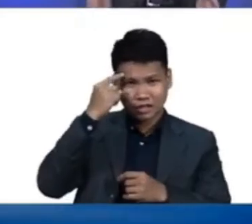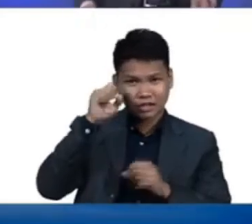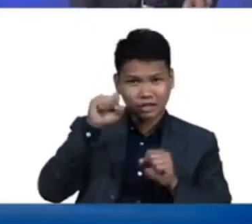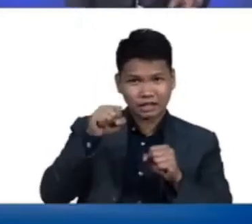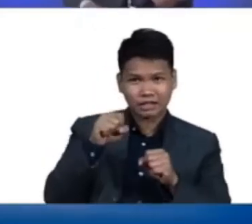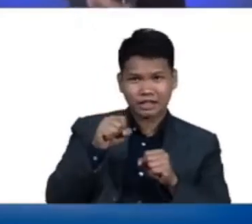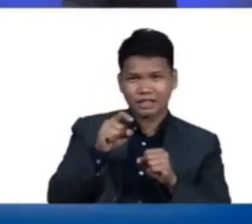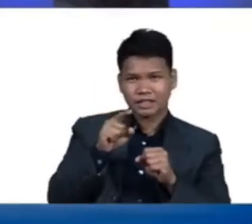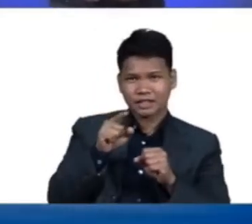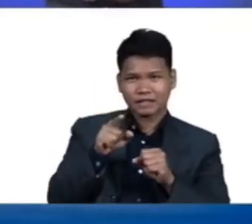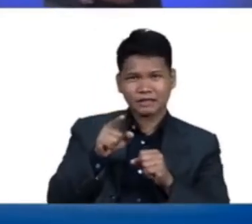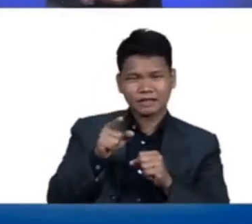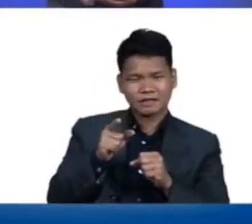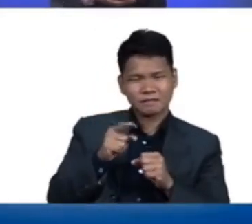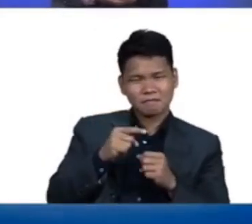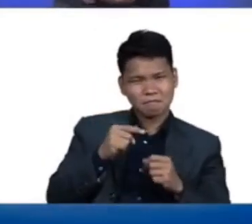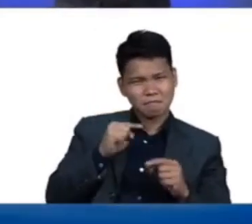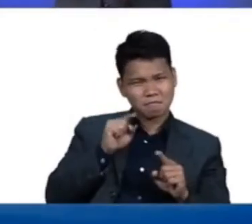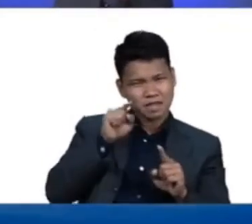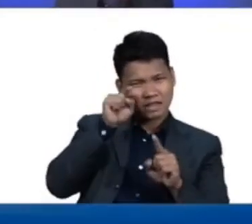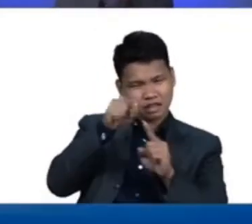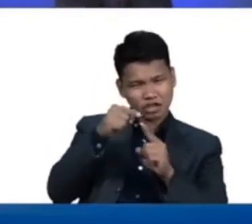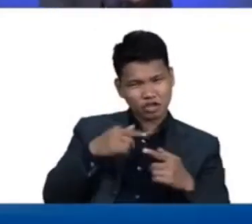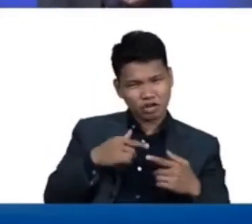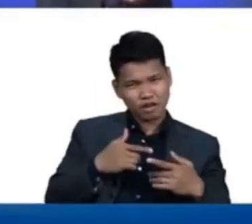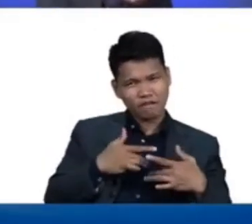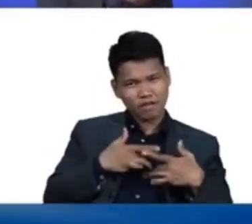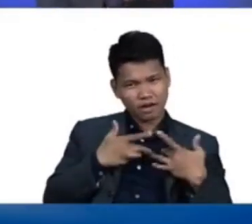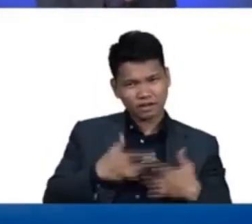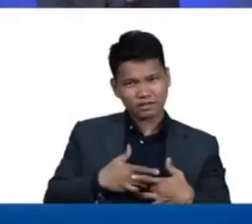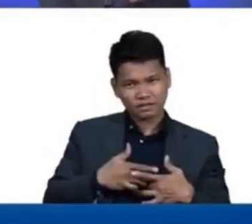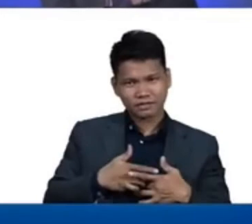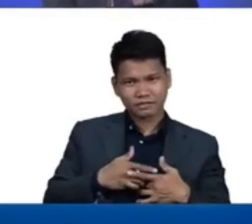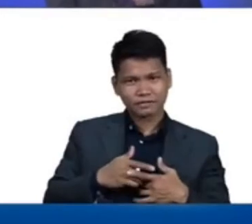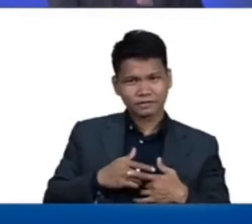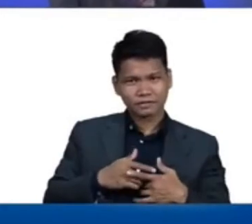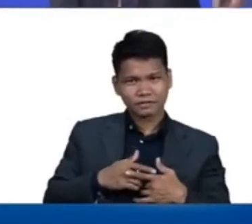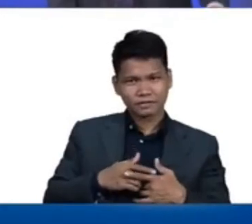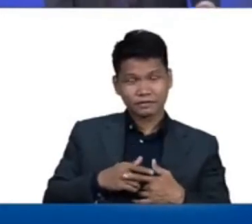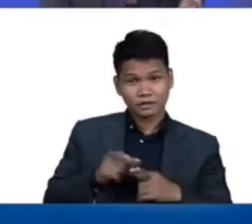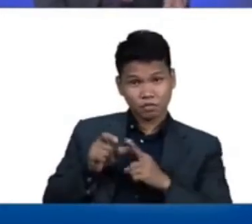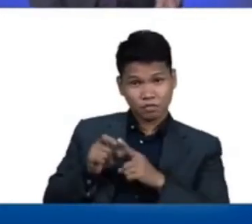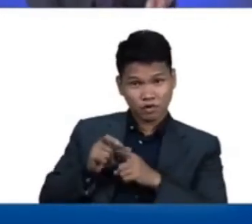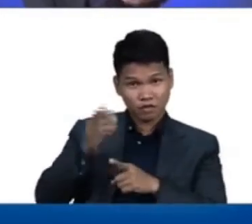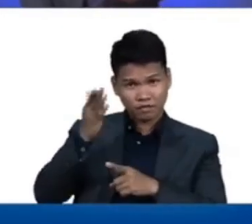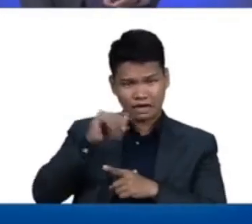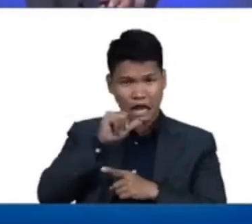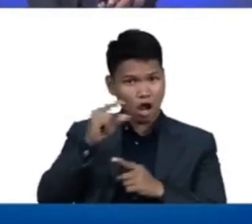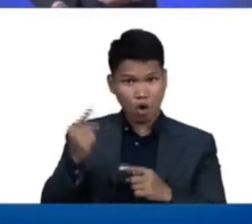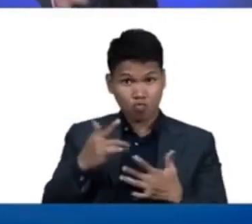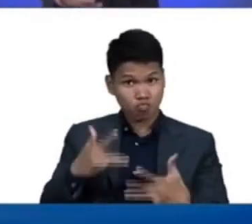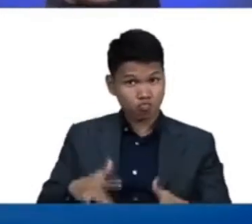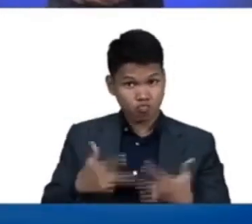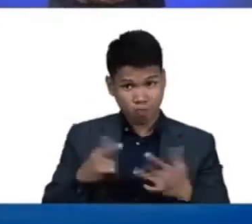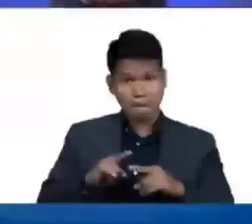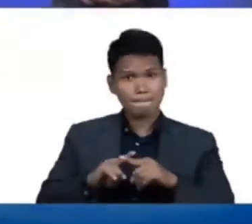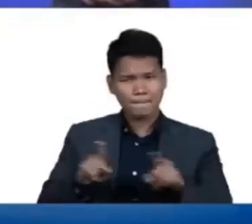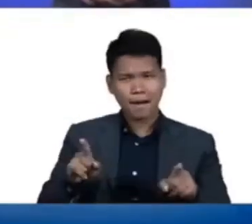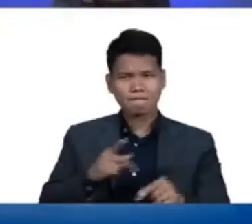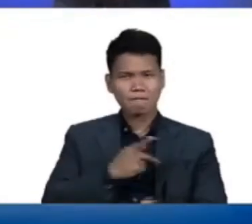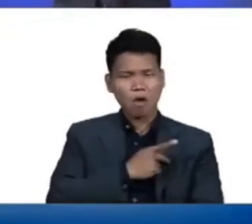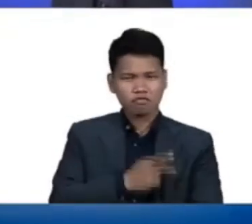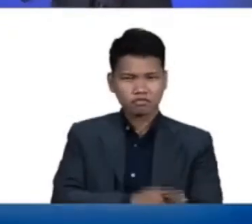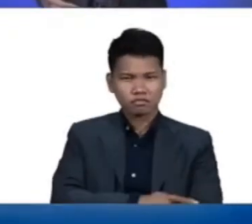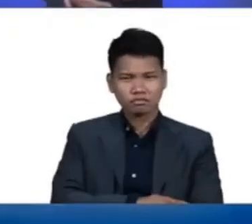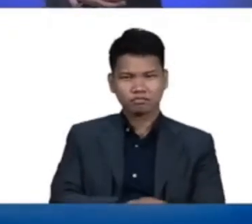intent of the heart the word of God hindi lamang po living it is also powerful